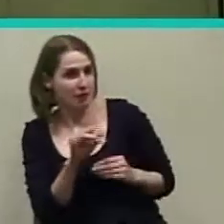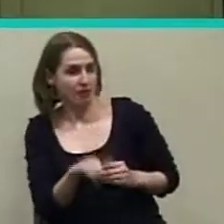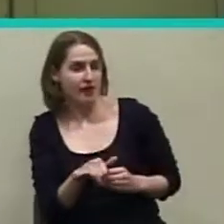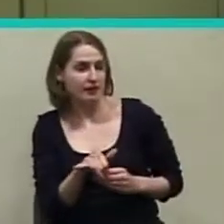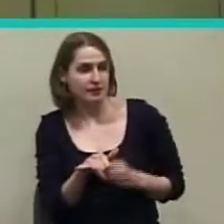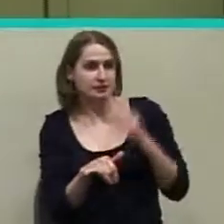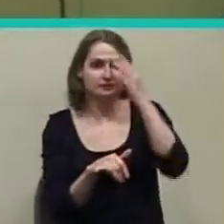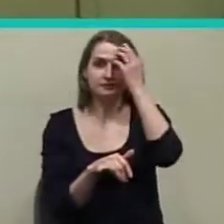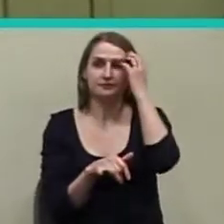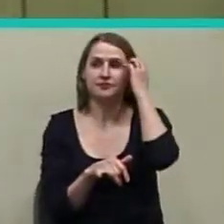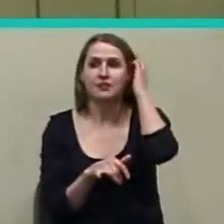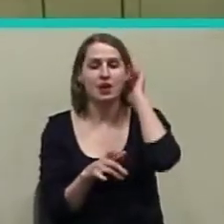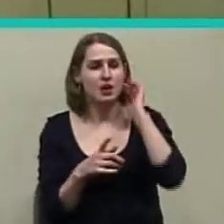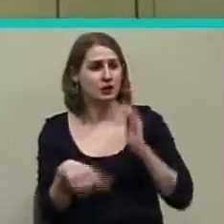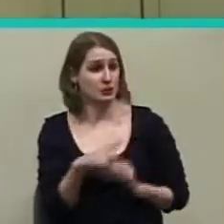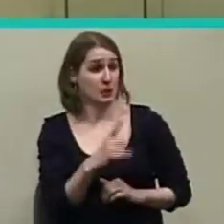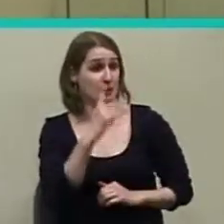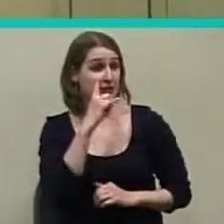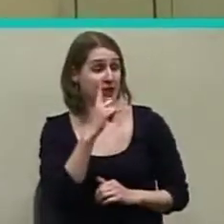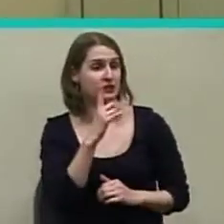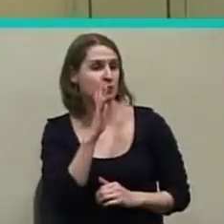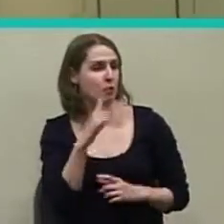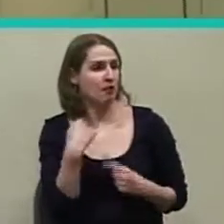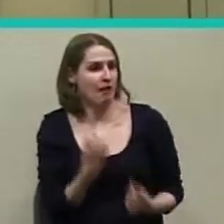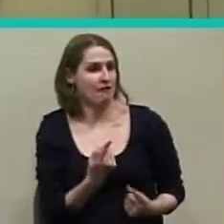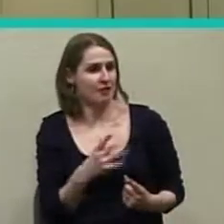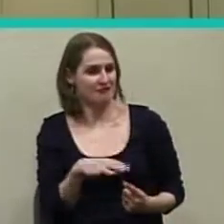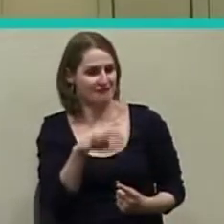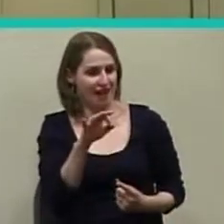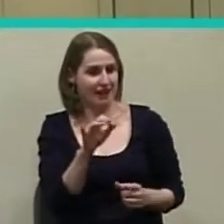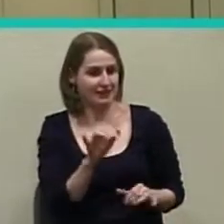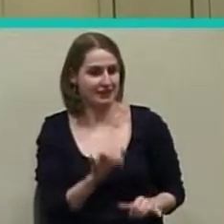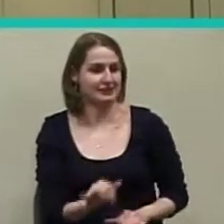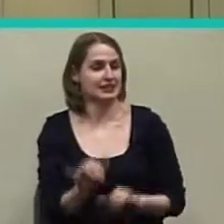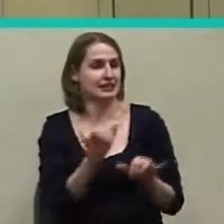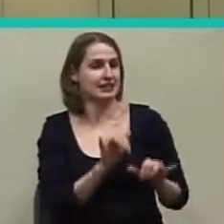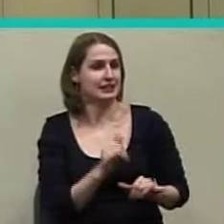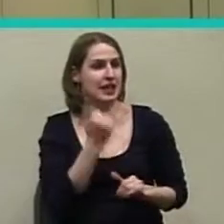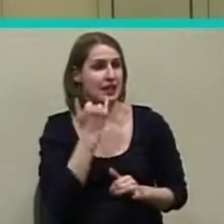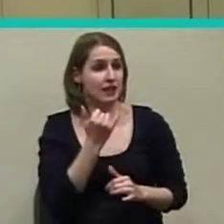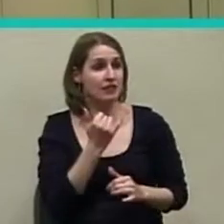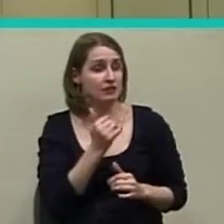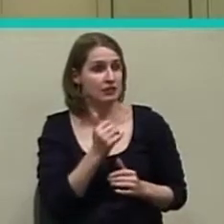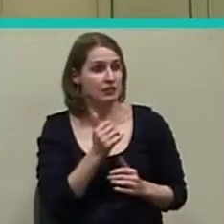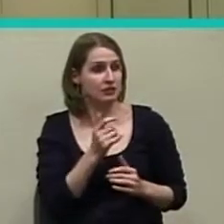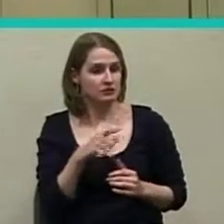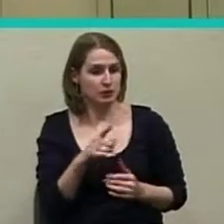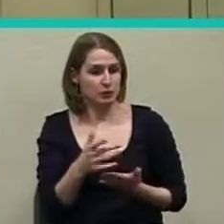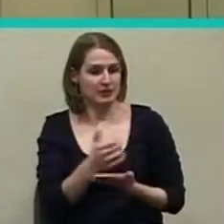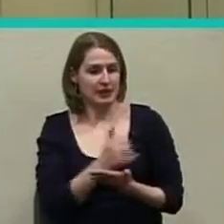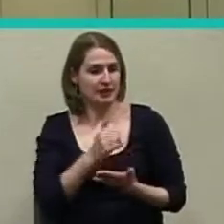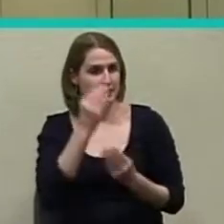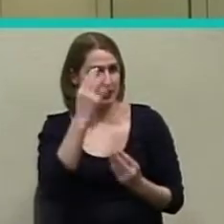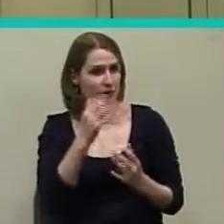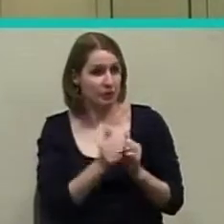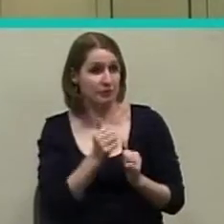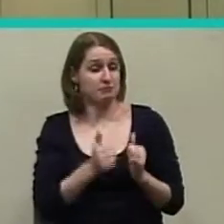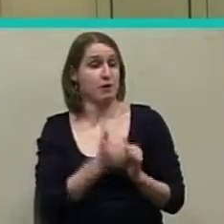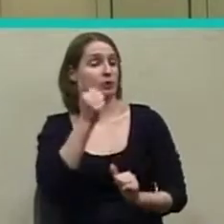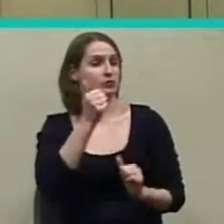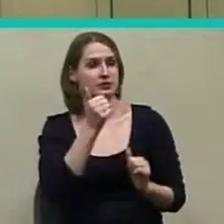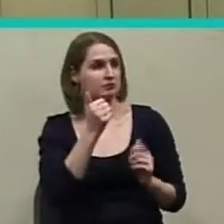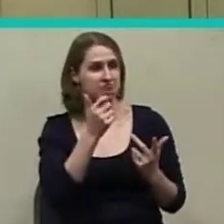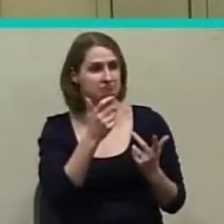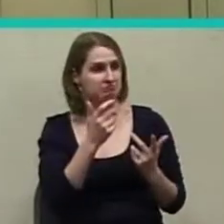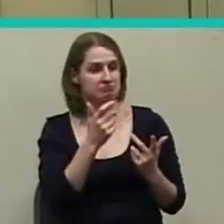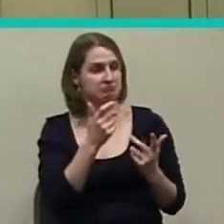All right. Do you think you will ever find consistency if you go in and take this kind of data with most teachers? You won't. And part of it's not